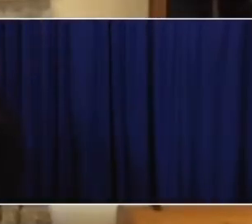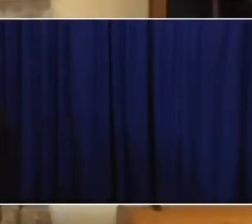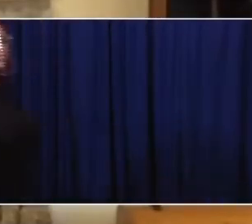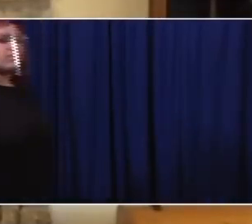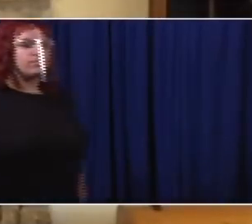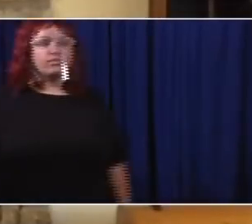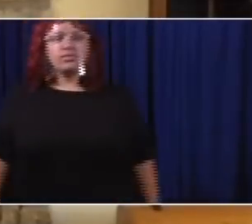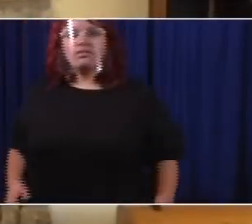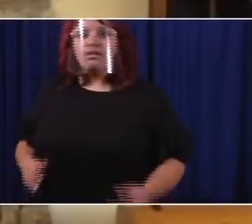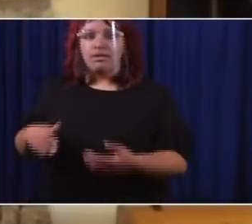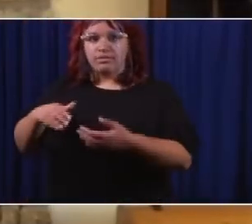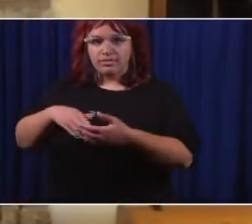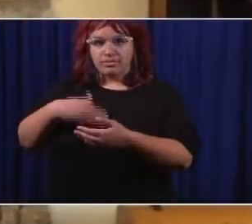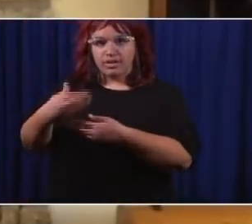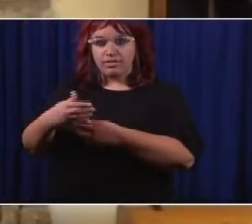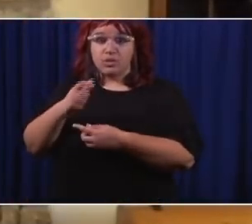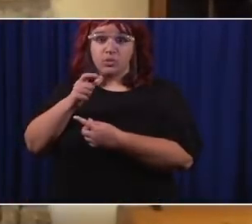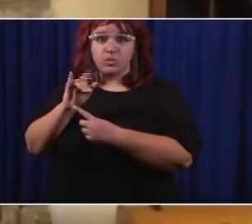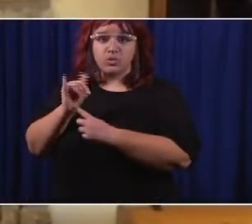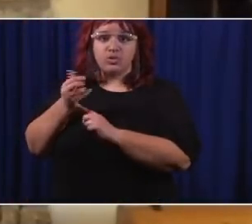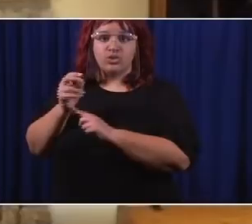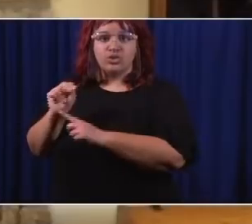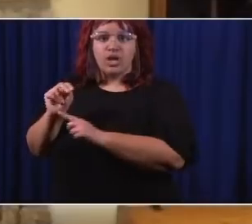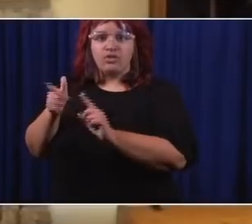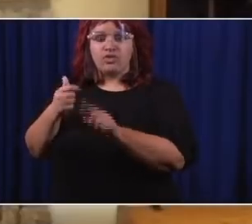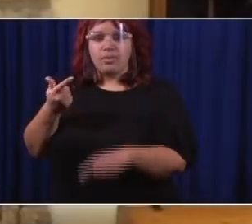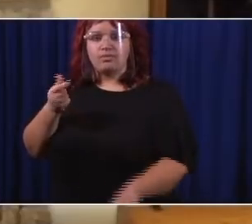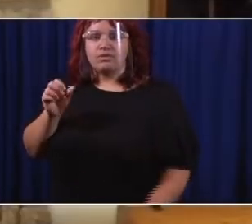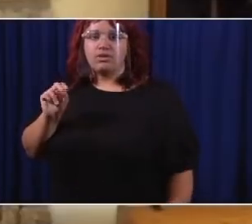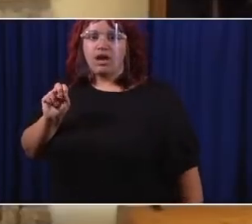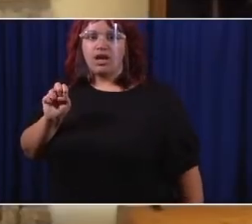Reed at Gongor News Service. Good afternoon, Governor.